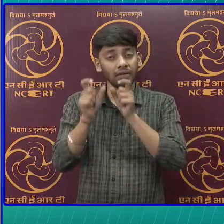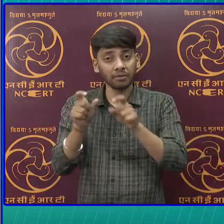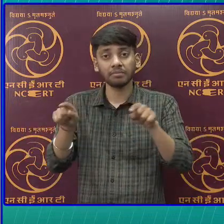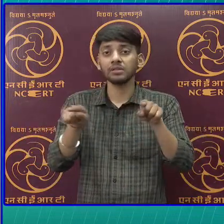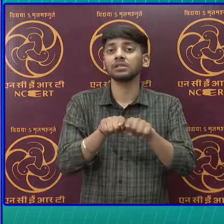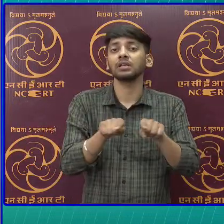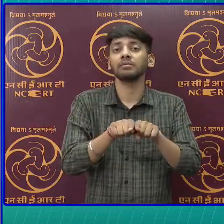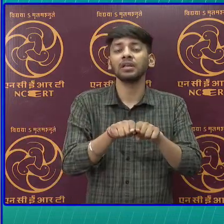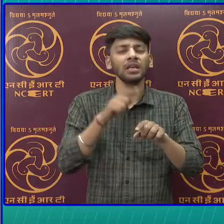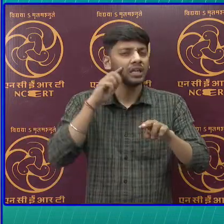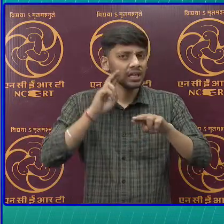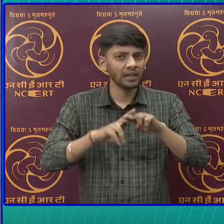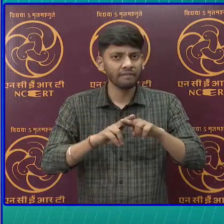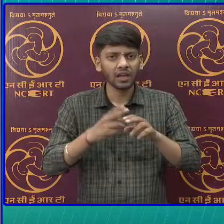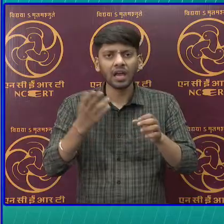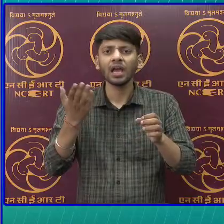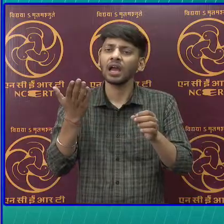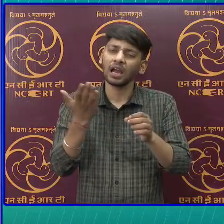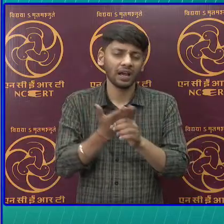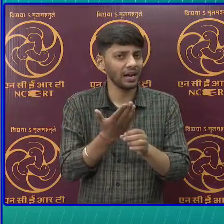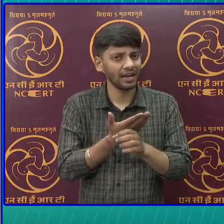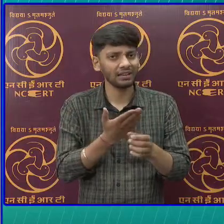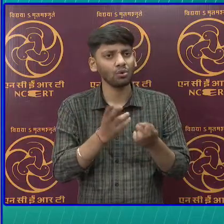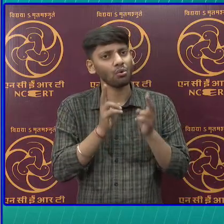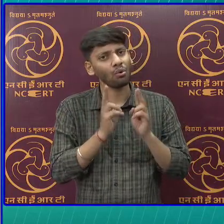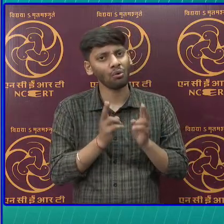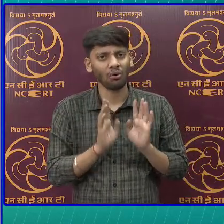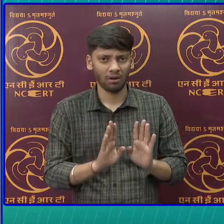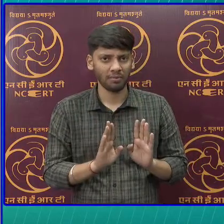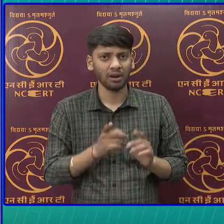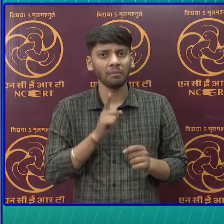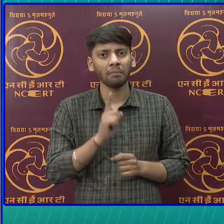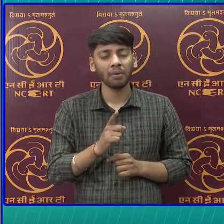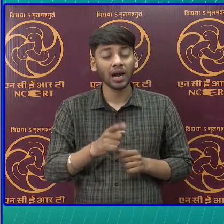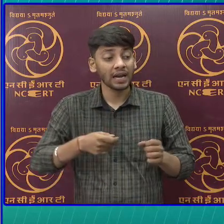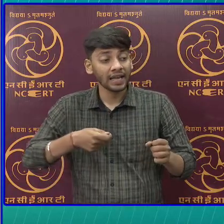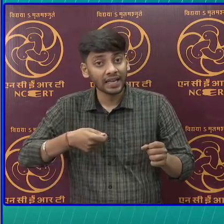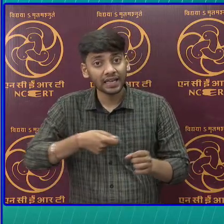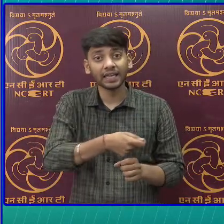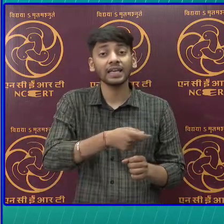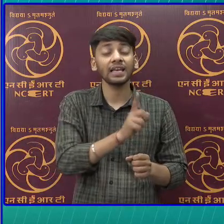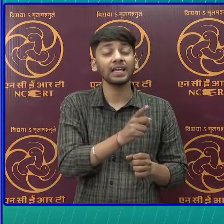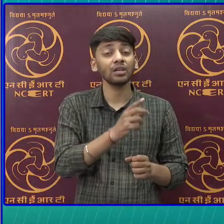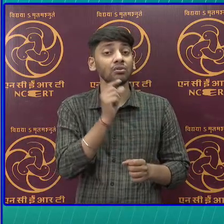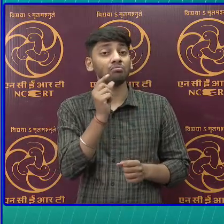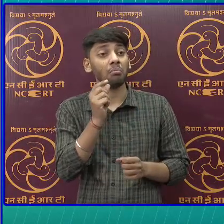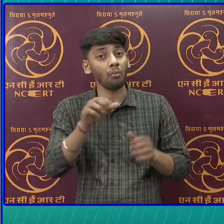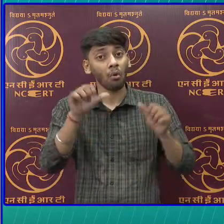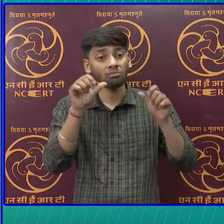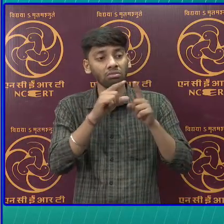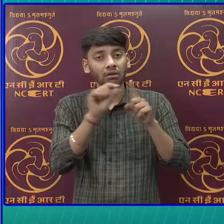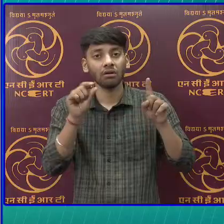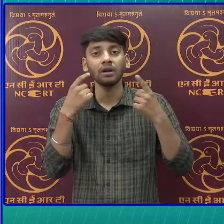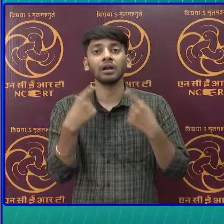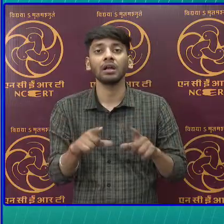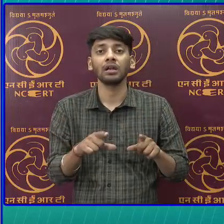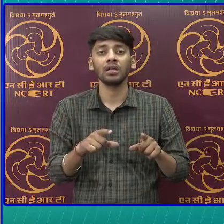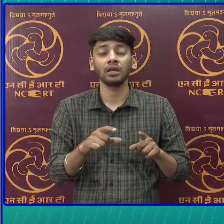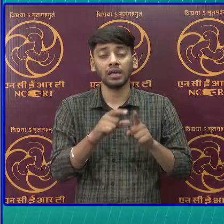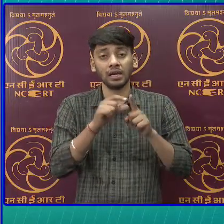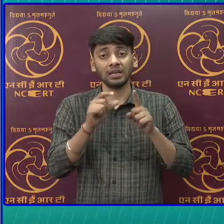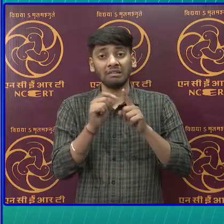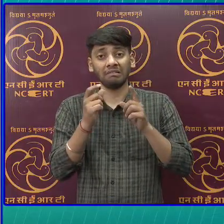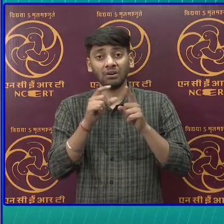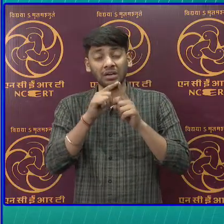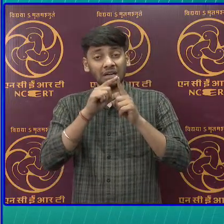know, cutting is a casual act, but killing is a deliberate act. Okay, so here we cut